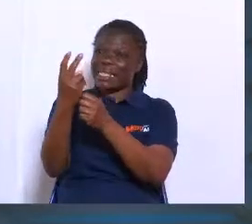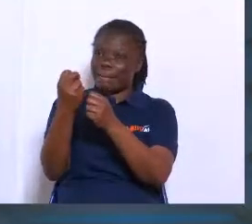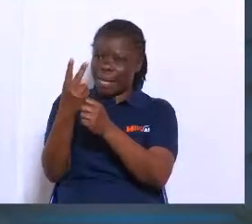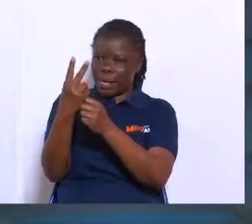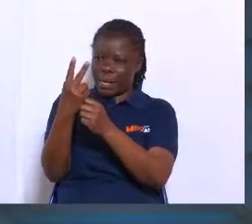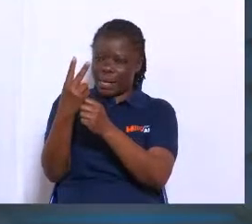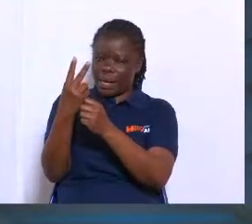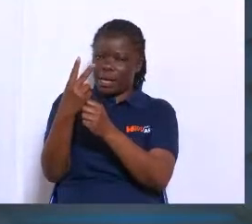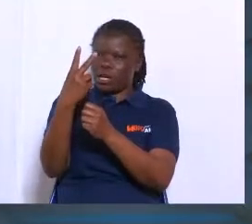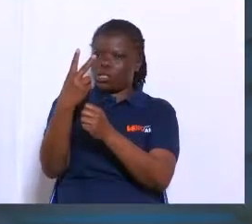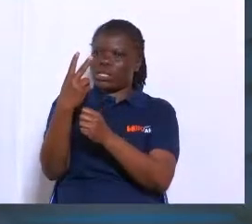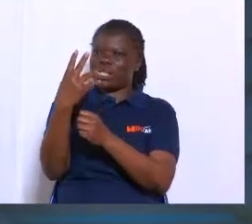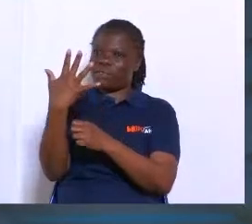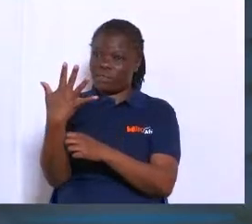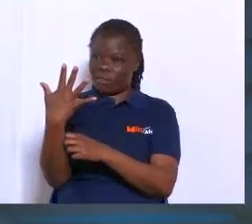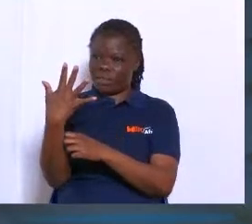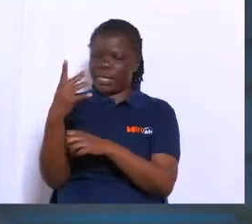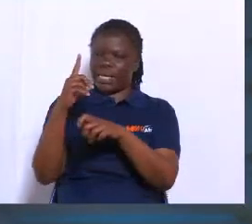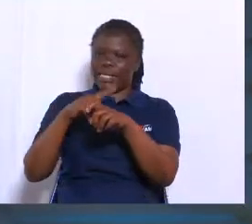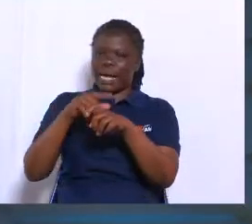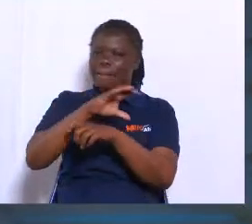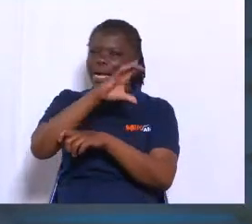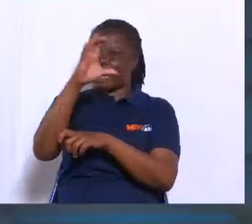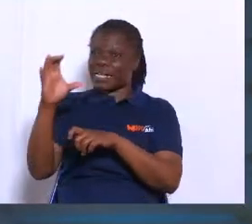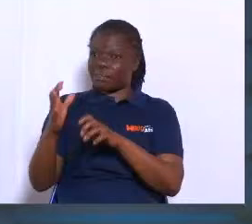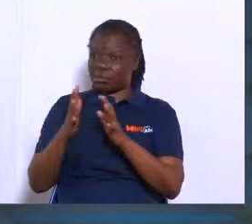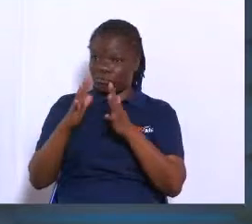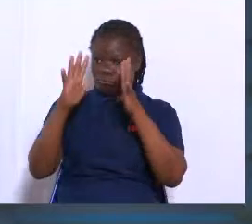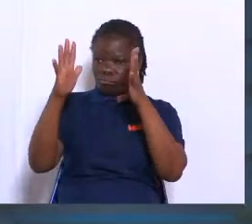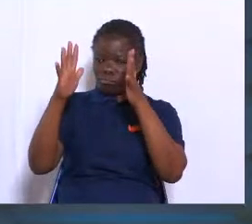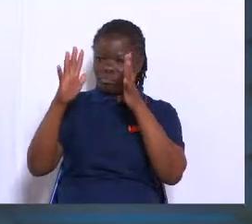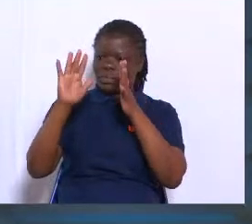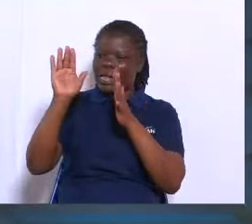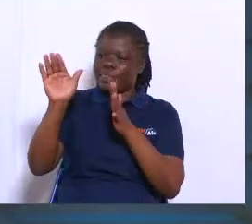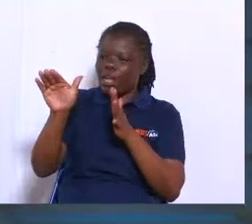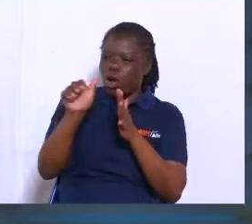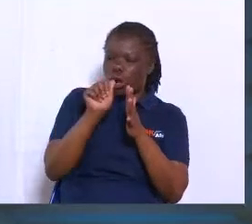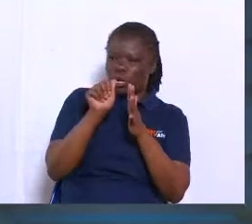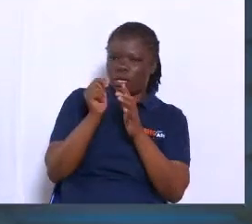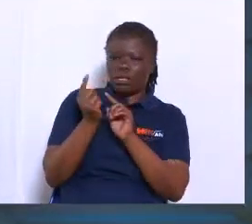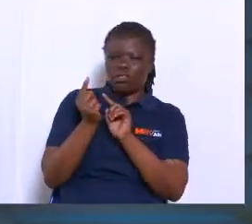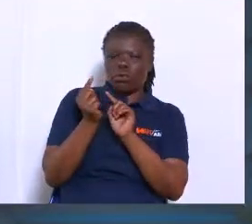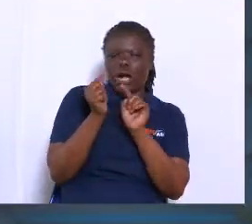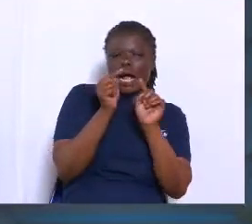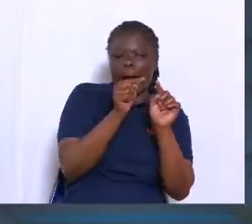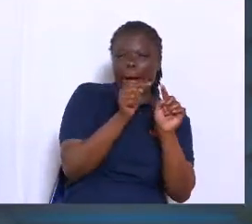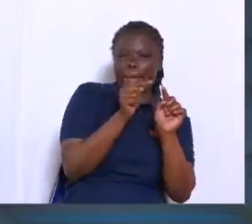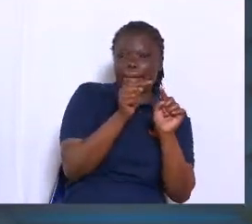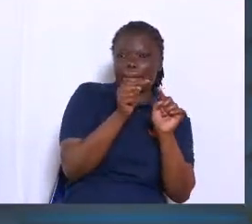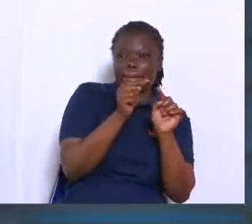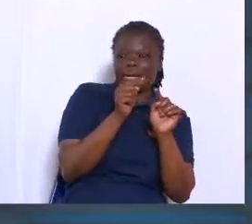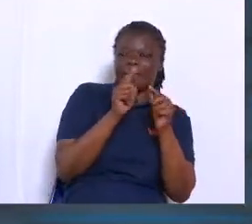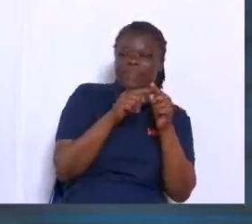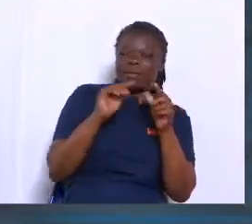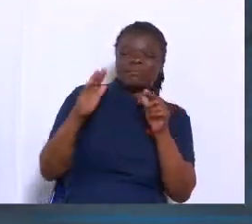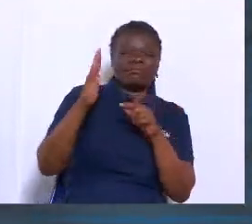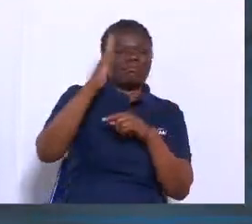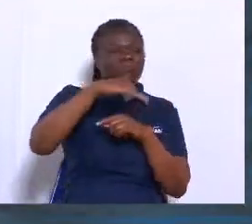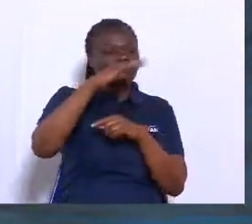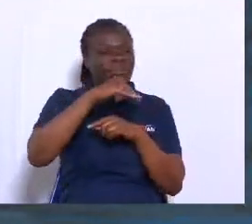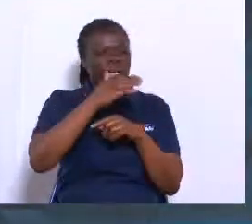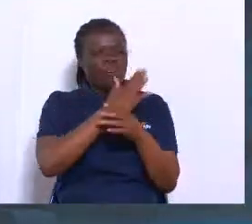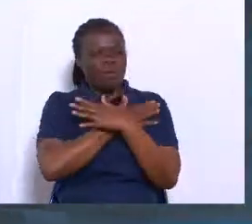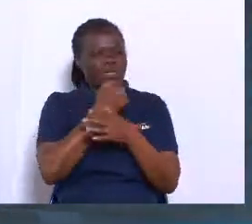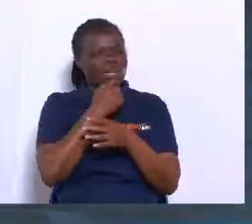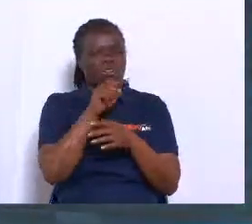December 25th, Christmas Day. They called him from the prison cell. His friend said, I bet they're going to